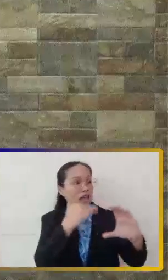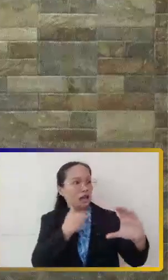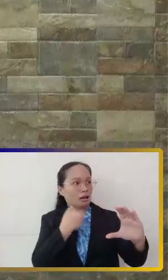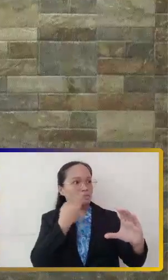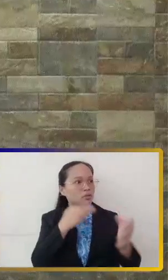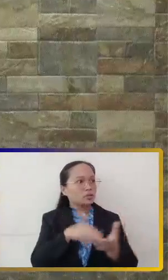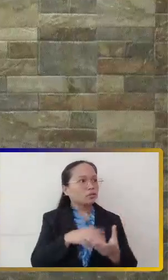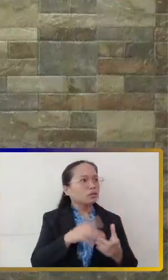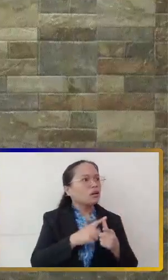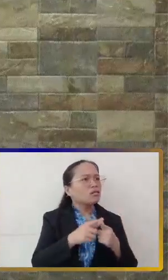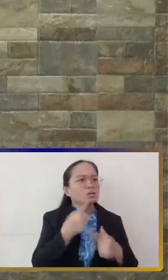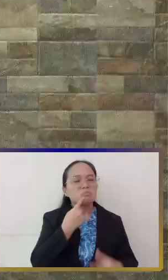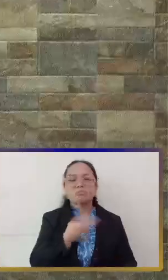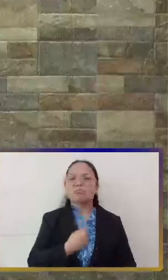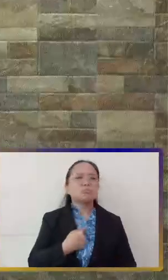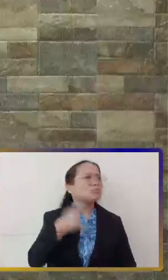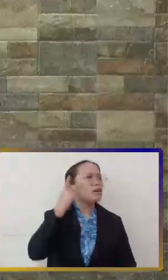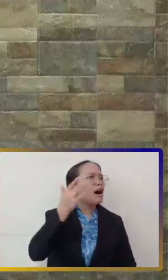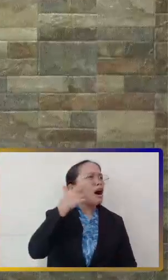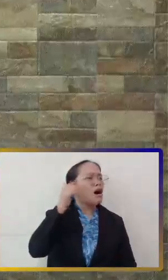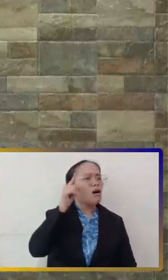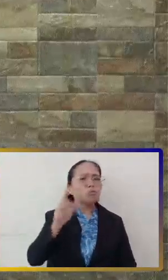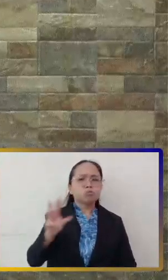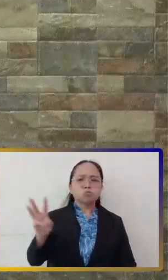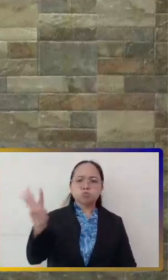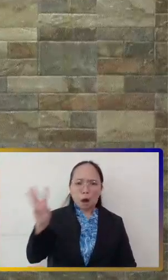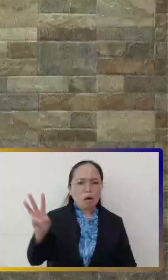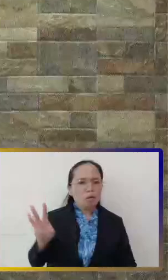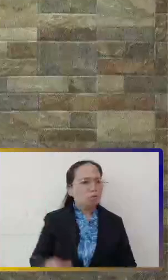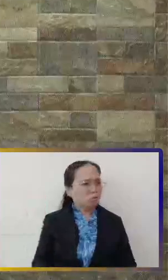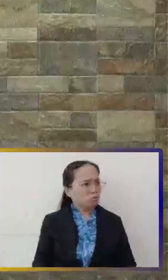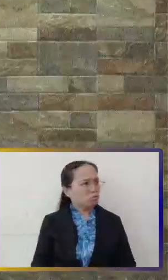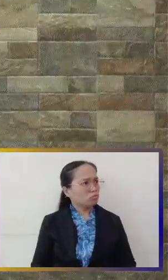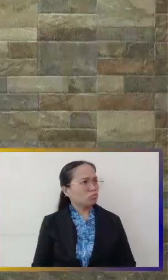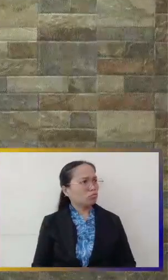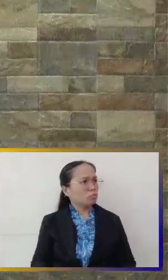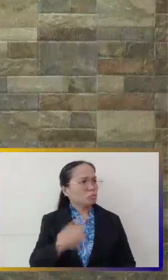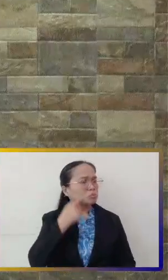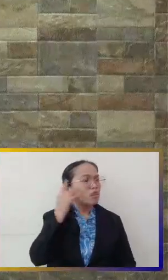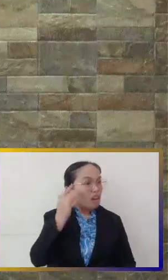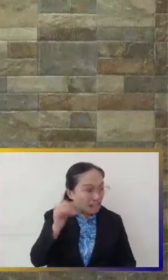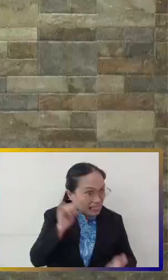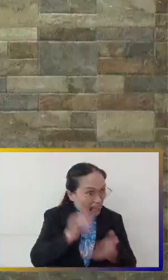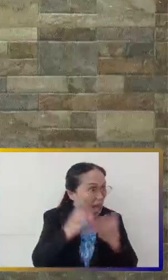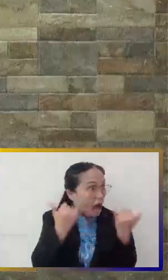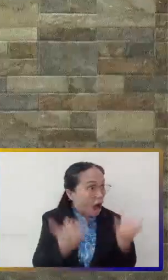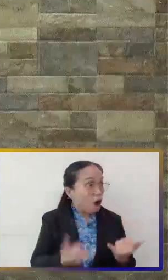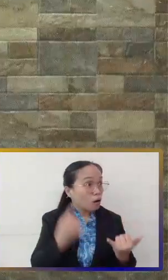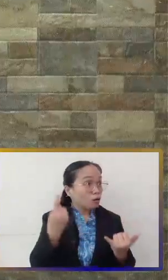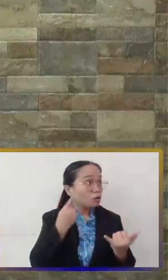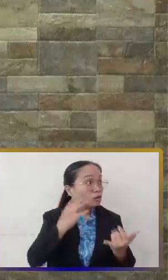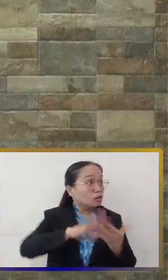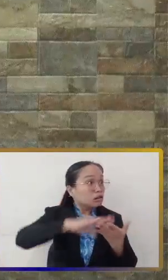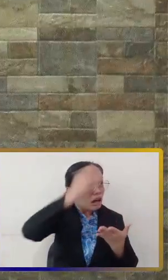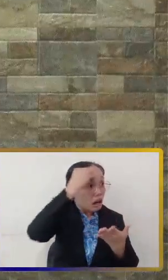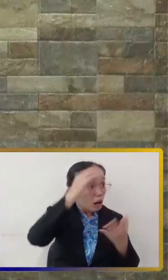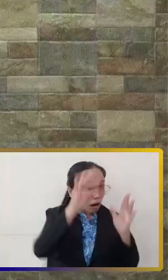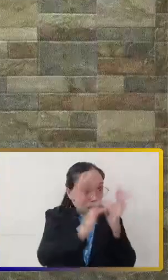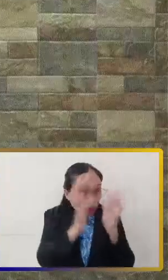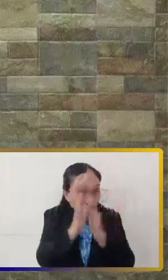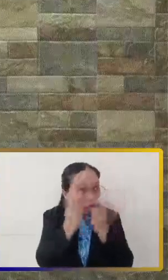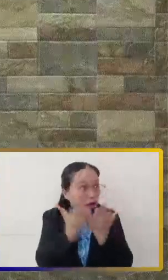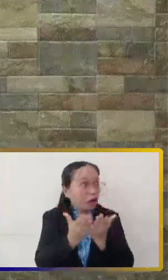what, nakita ko, sabi ko, wow, ngayon lang nila narinig. Ngayon lang nila narinig ang salita ng Diyos.